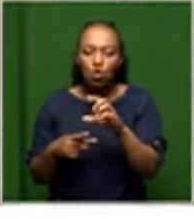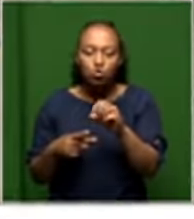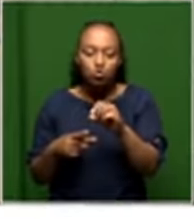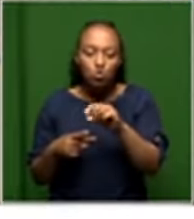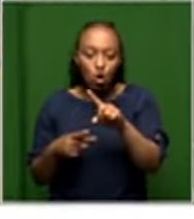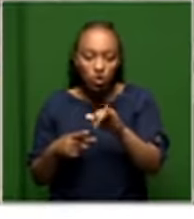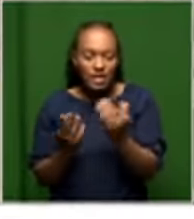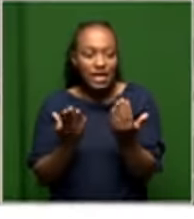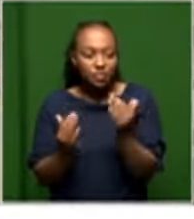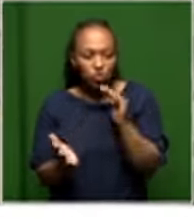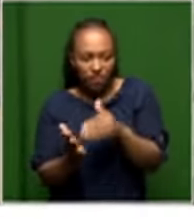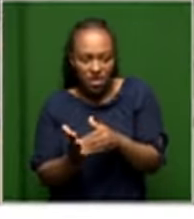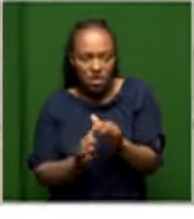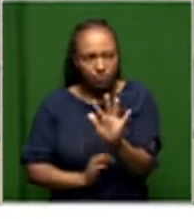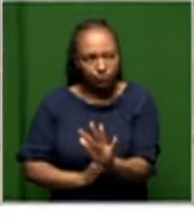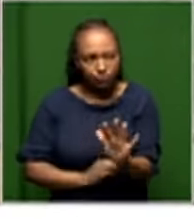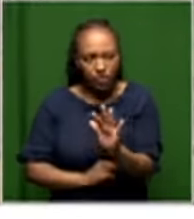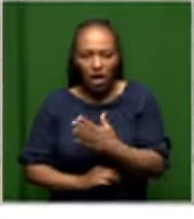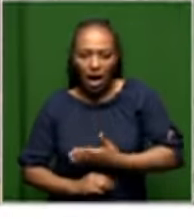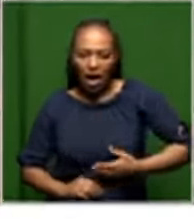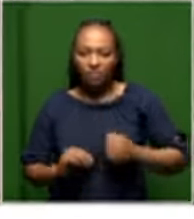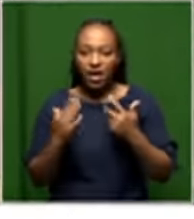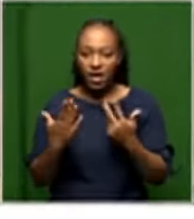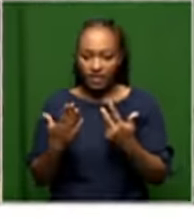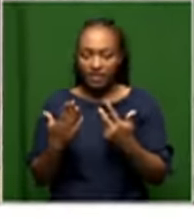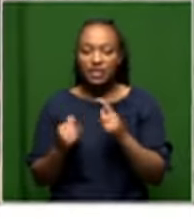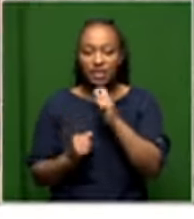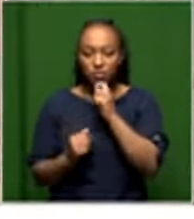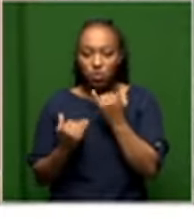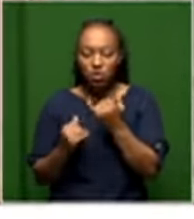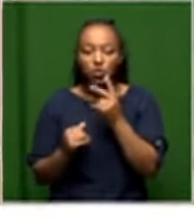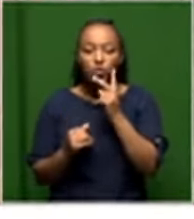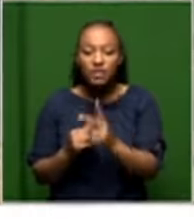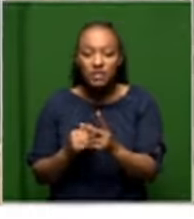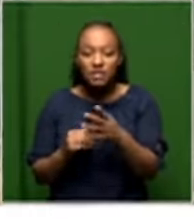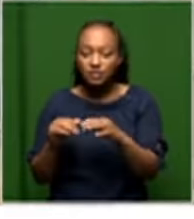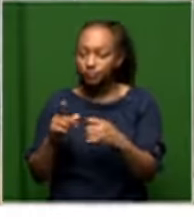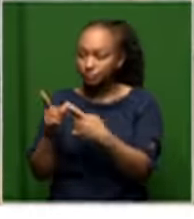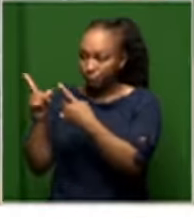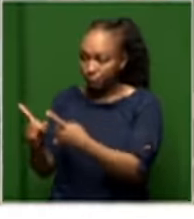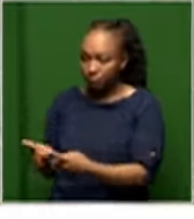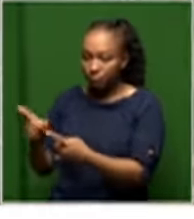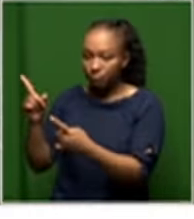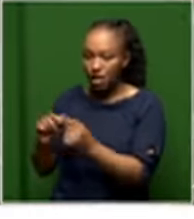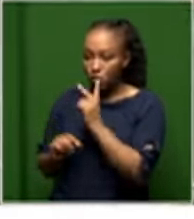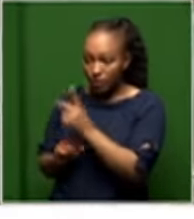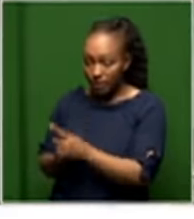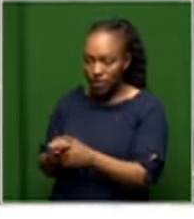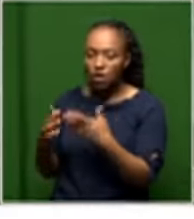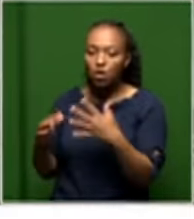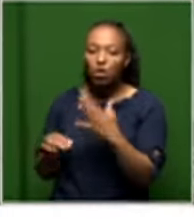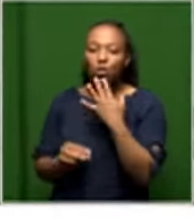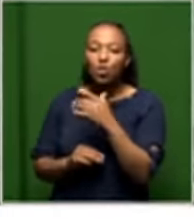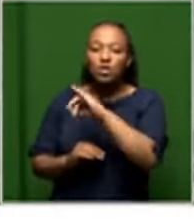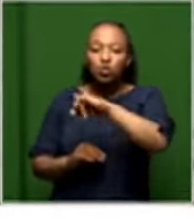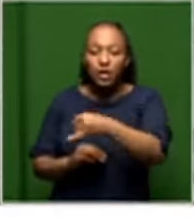to arrive here at about 8:30 this morning. You can also see those visuals there, Leanne, of the